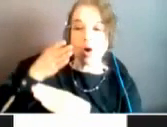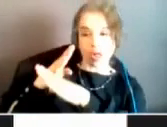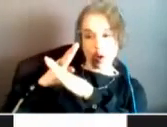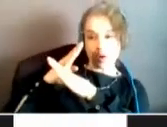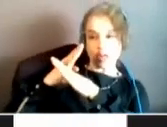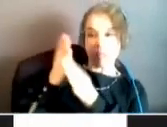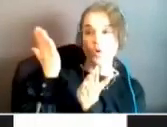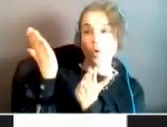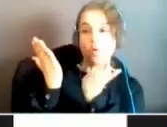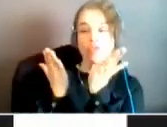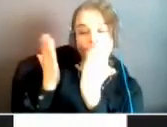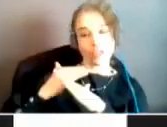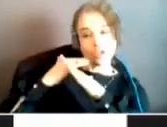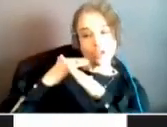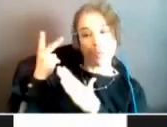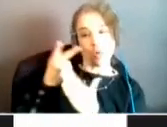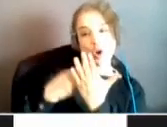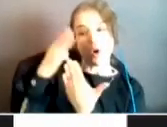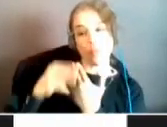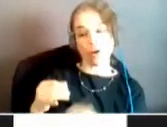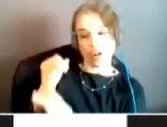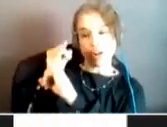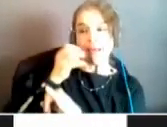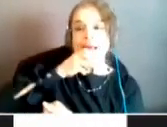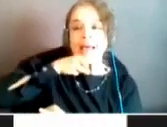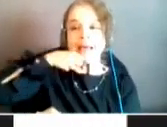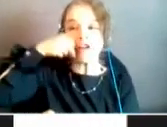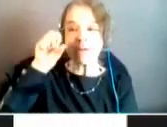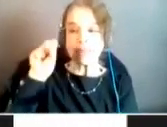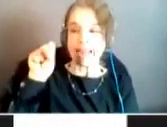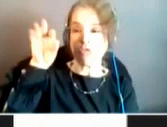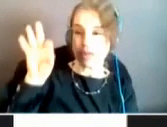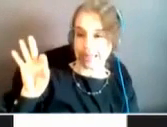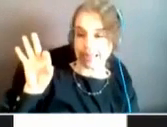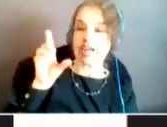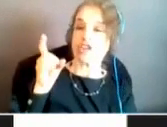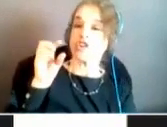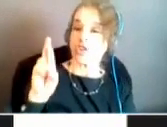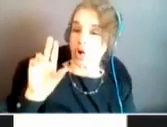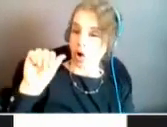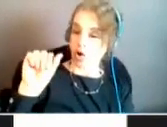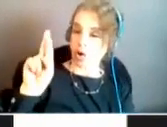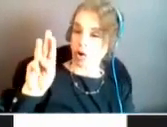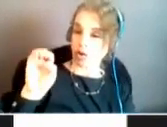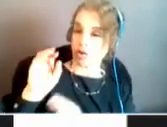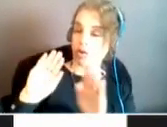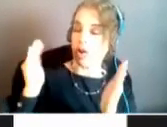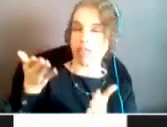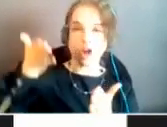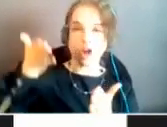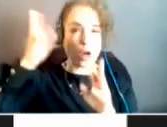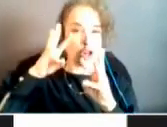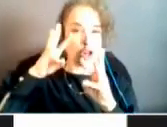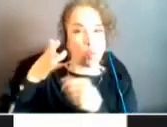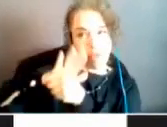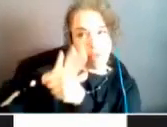Grief-Related Services, both programs at the Institute on Aging in San Francisco. Dr. Arbour conducts workshops and presents lectures both